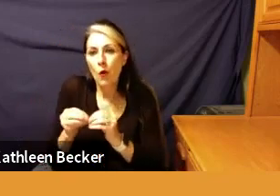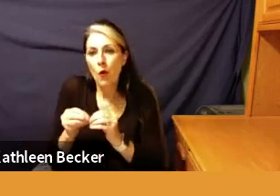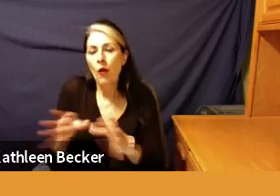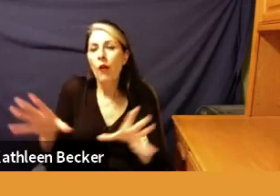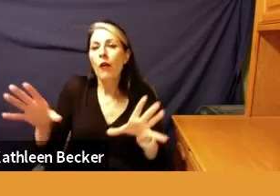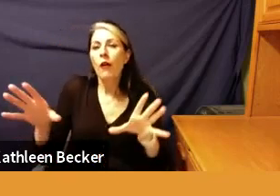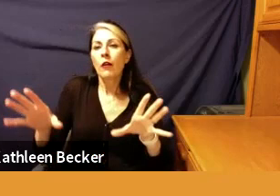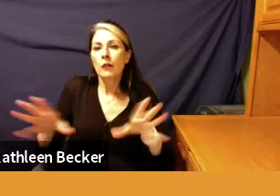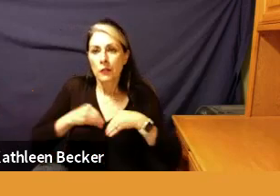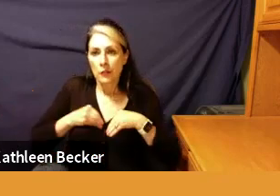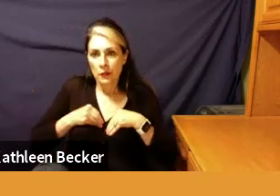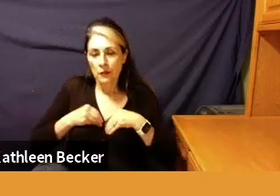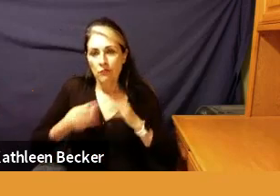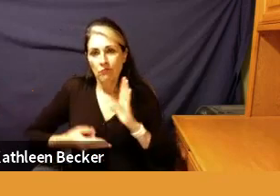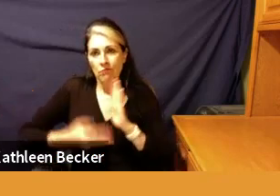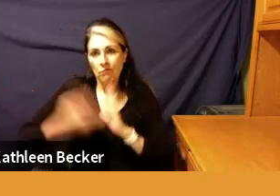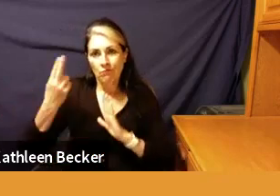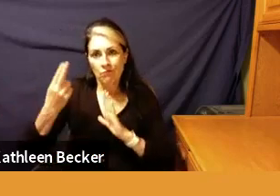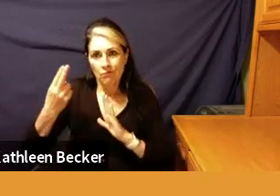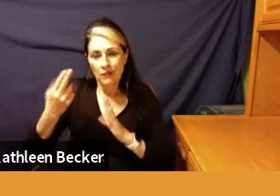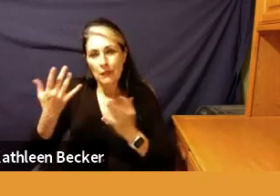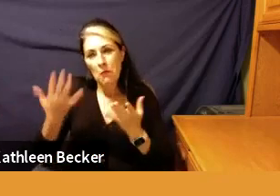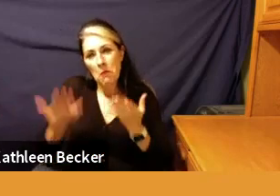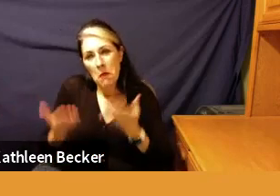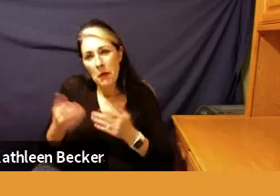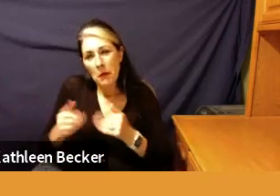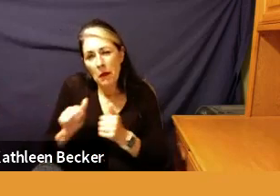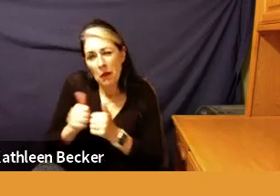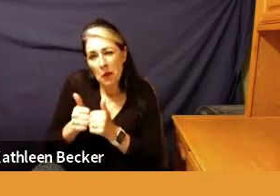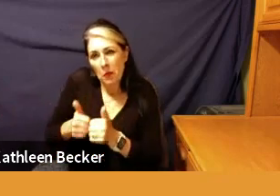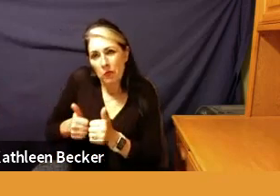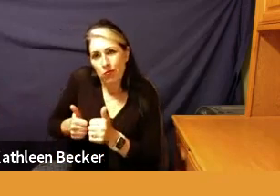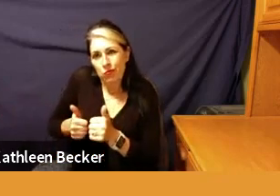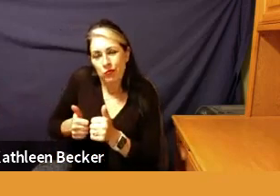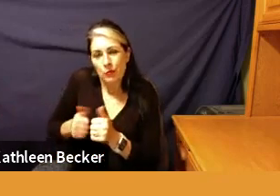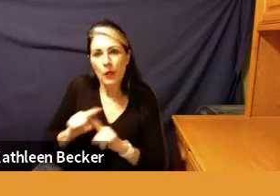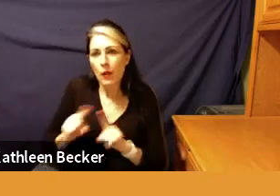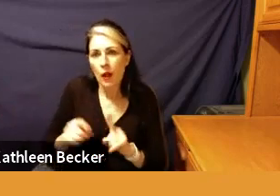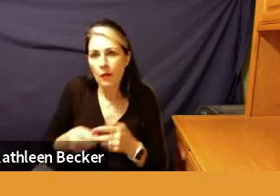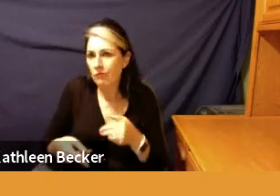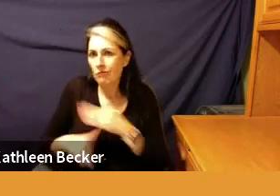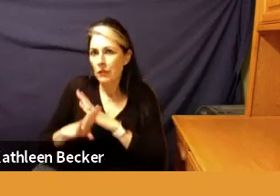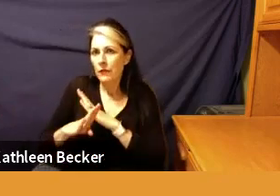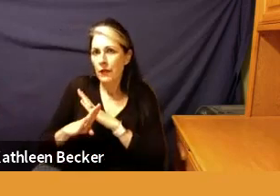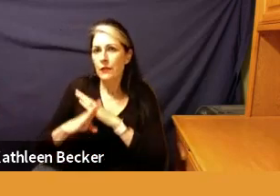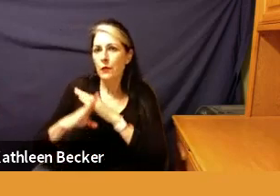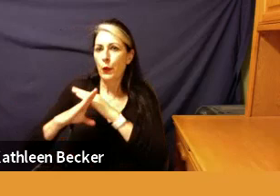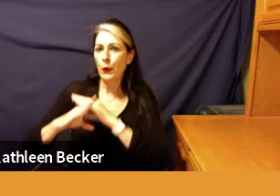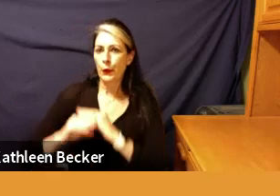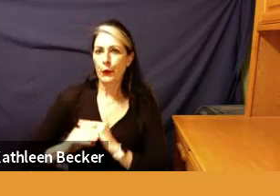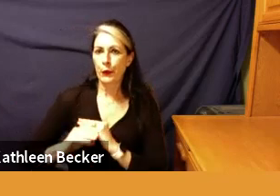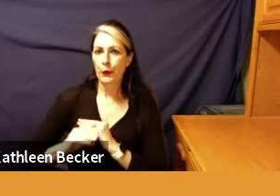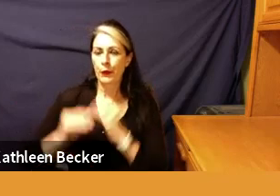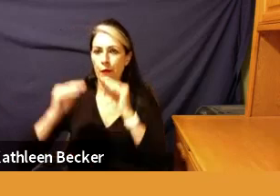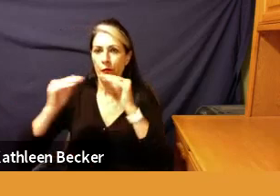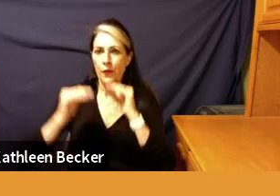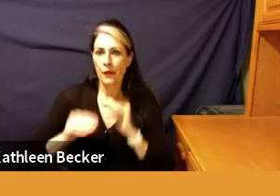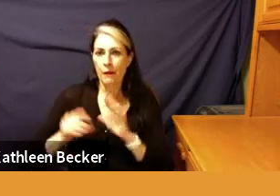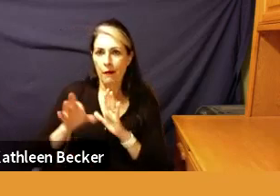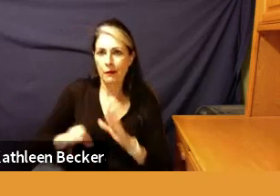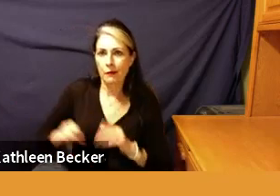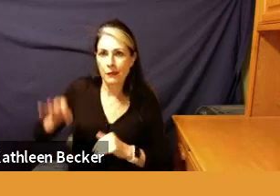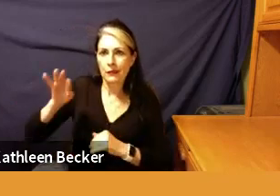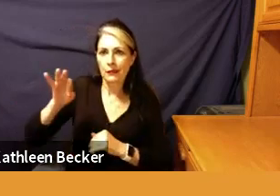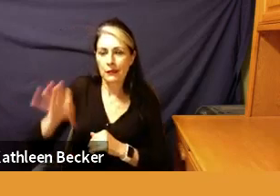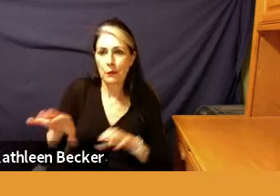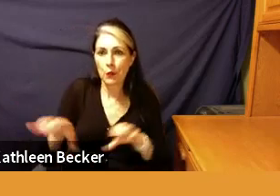receptive are a little bit higher. They still may push back a little bit, but it won't be quite as defensive. The next tip I have for you is to